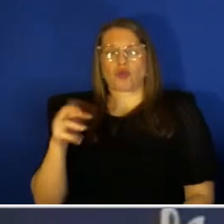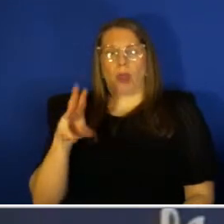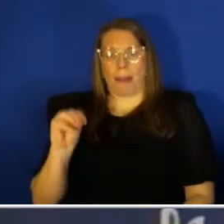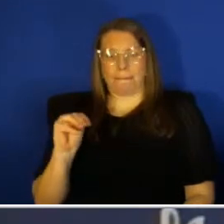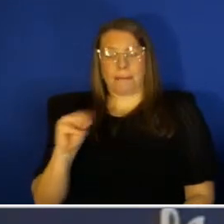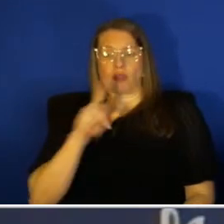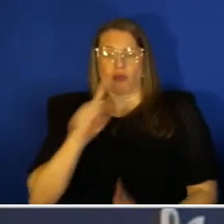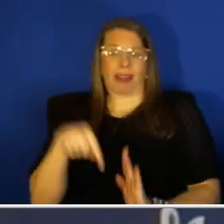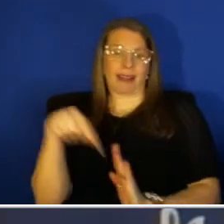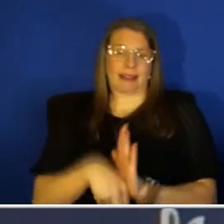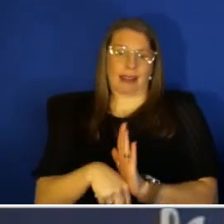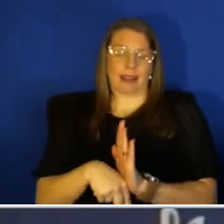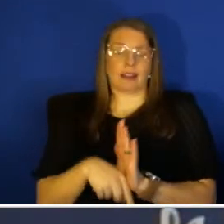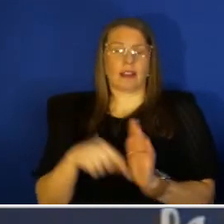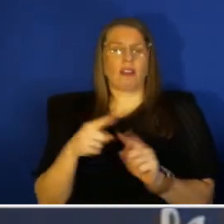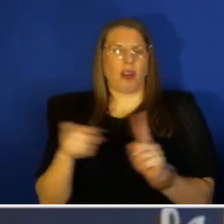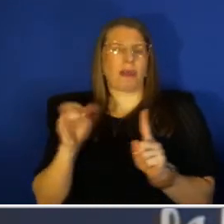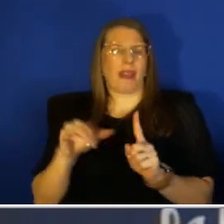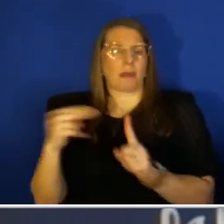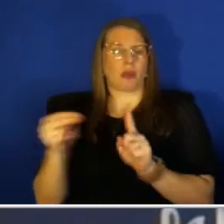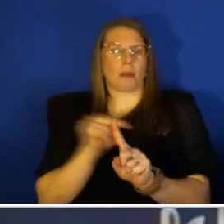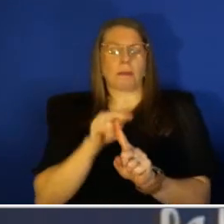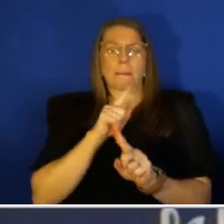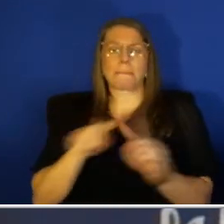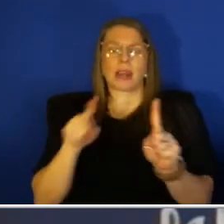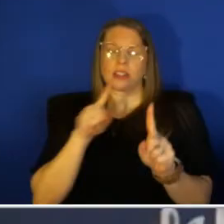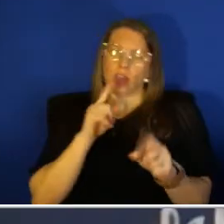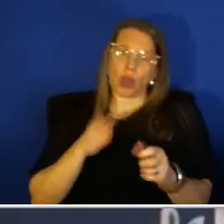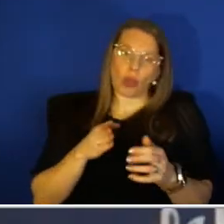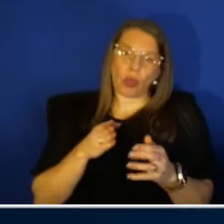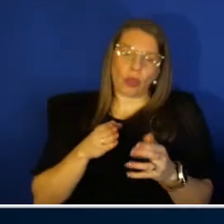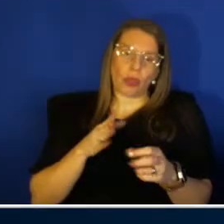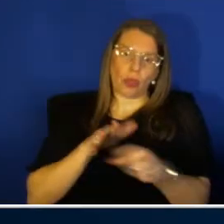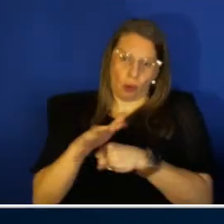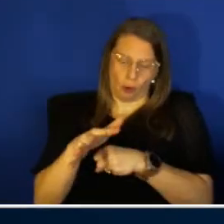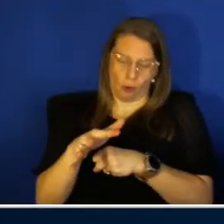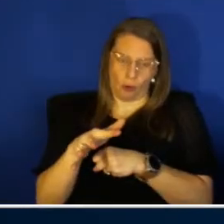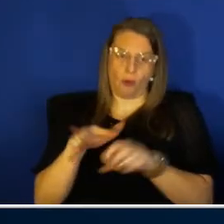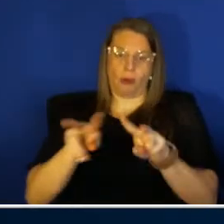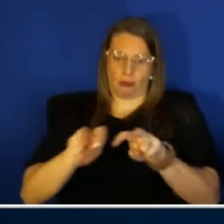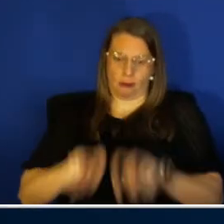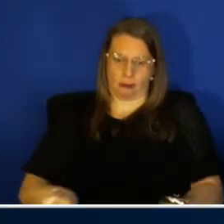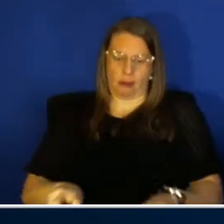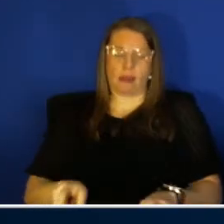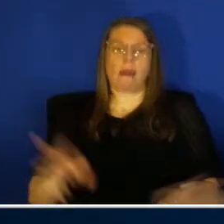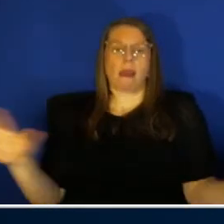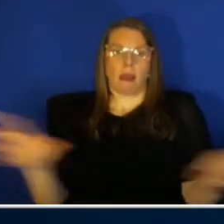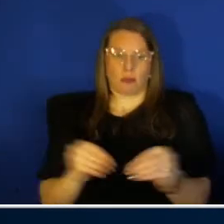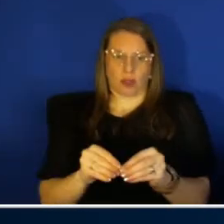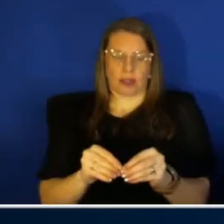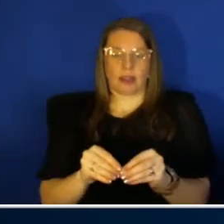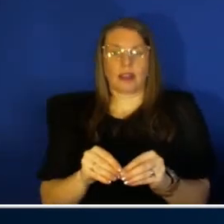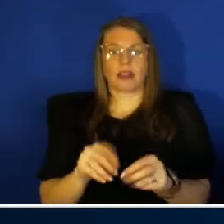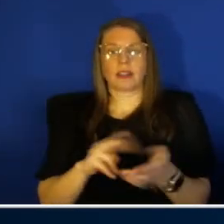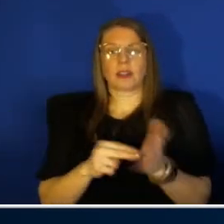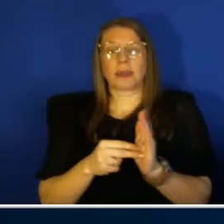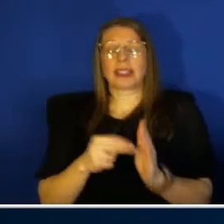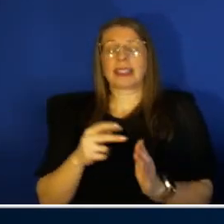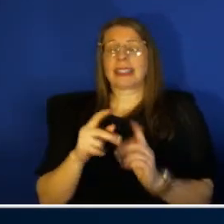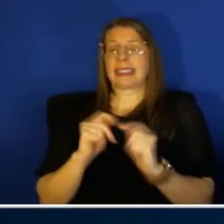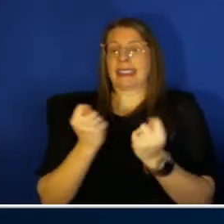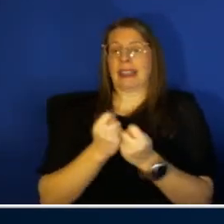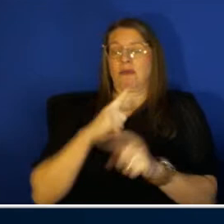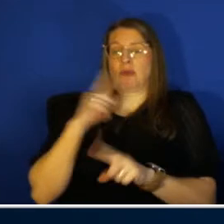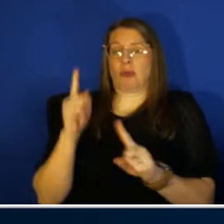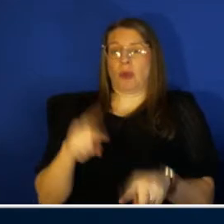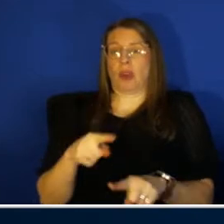intense, and from that standpoint, it's very thorough and comprehensive. So, Dr. Key, the team reports to practice this week coming out of the off